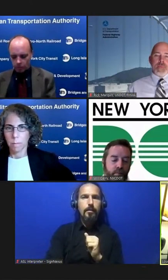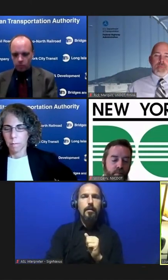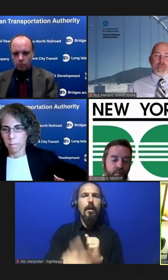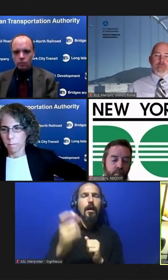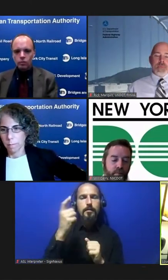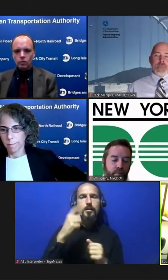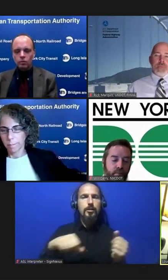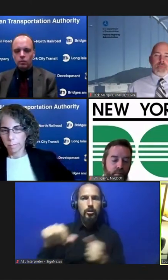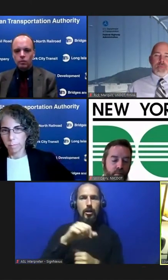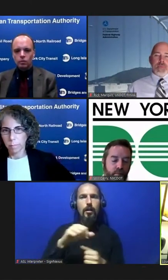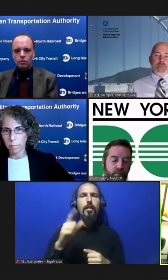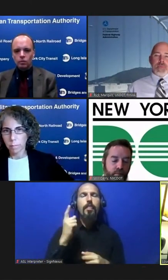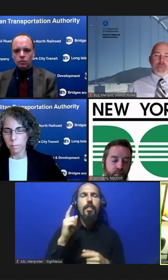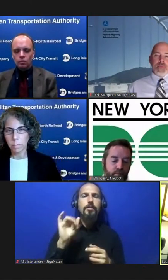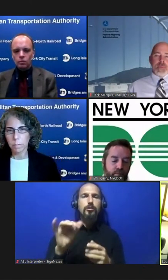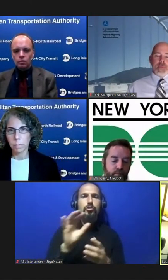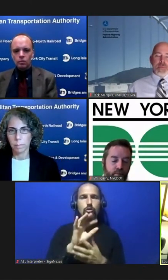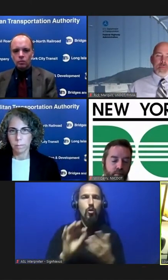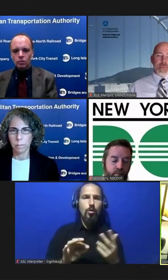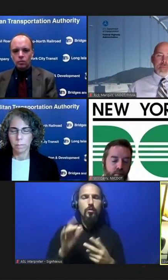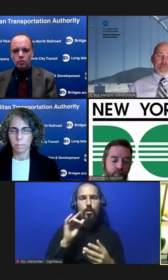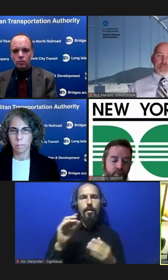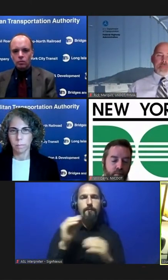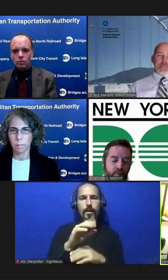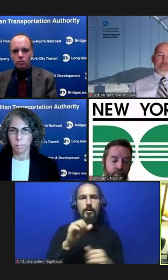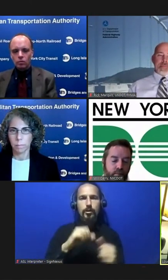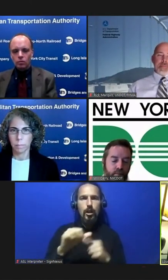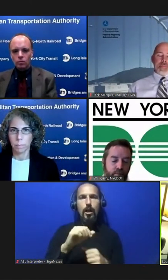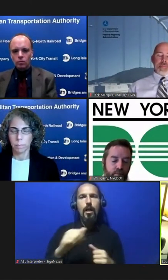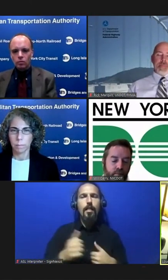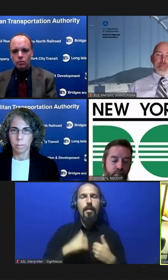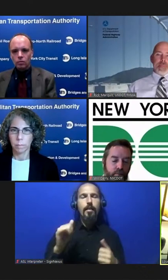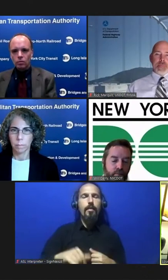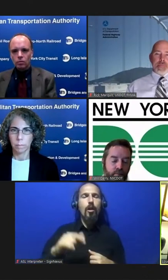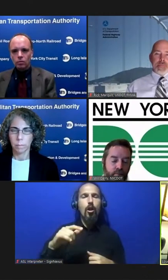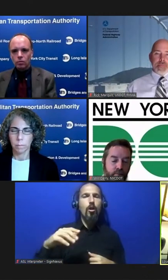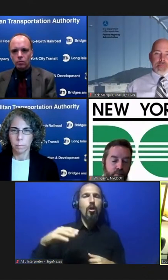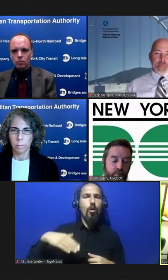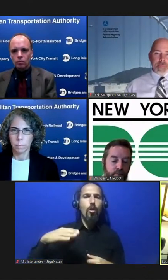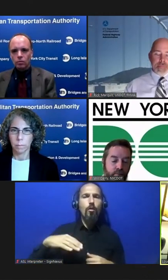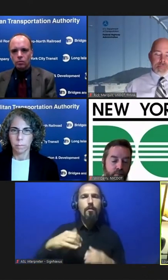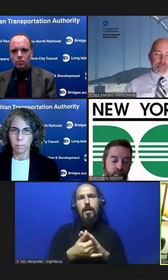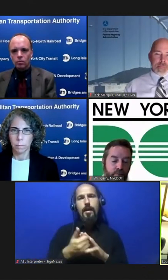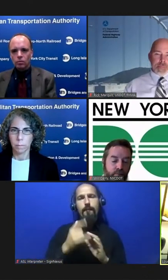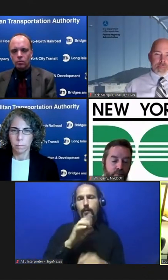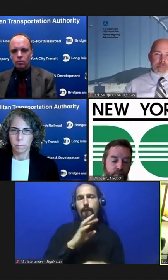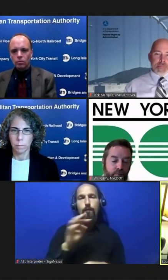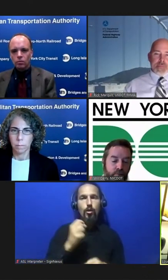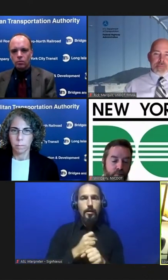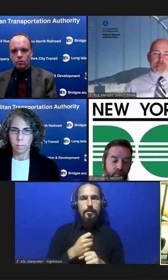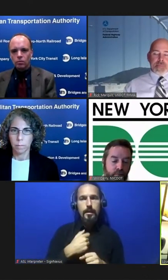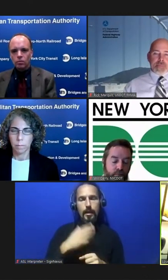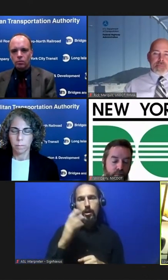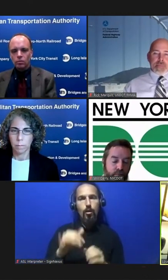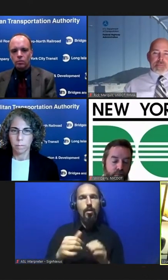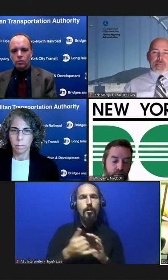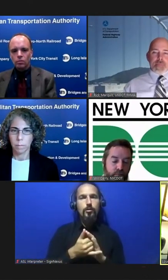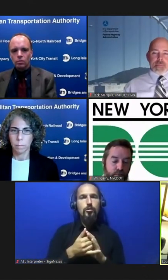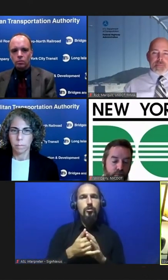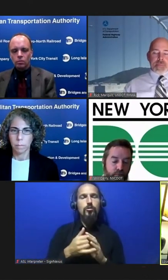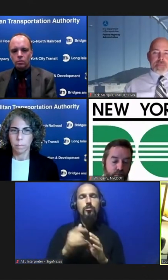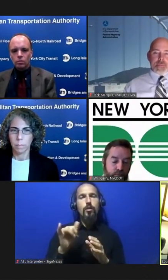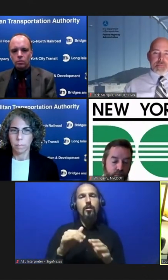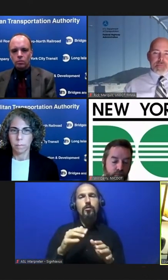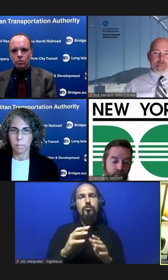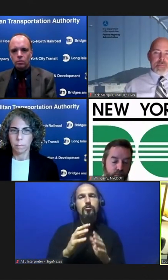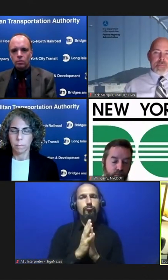how you know choices affect each other you know i lived in lower manhattan for 40 years i could understand the traffic issues i hated it around